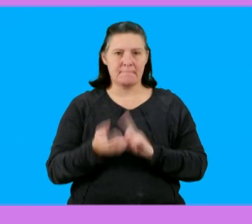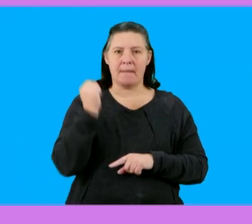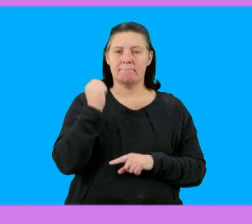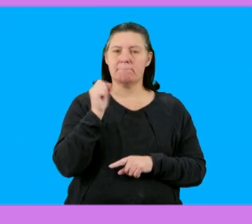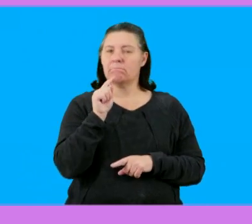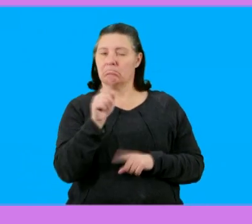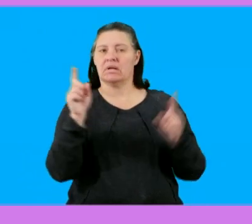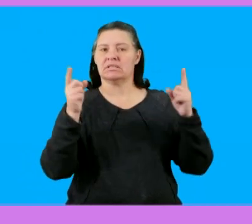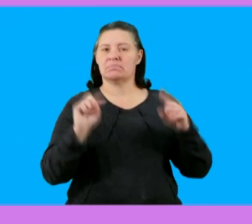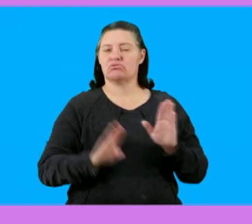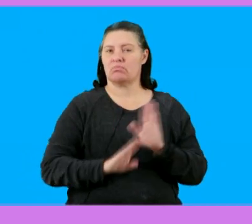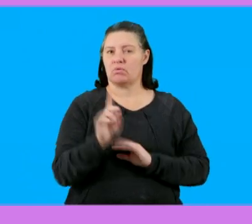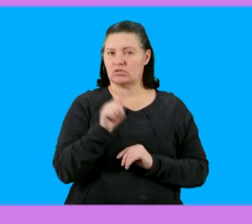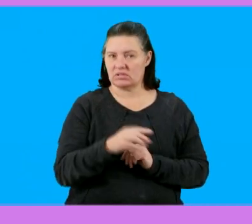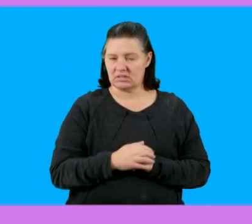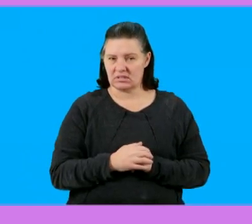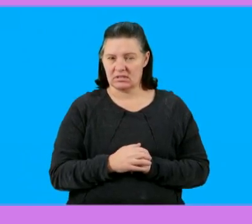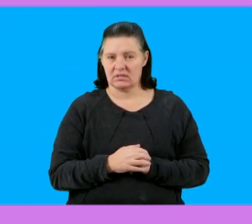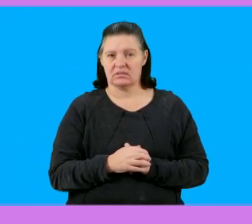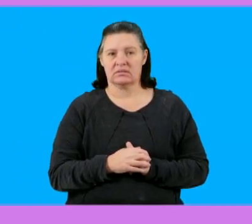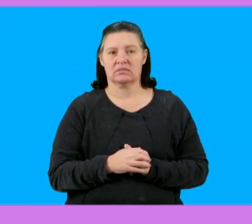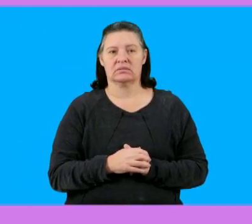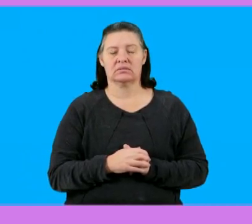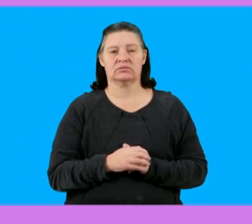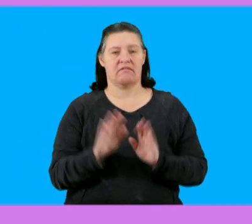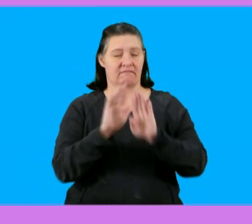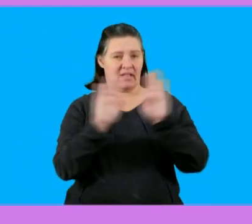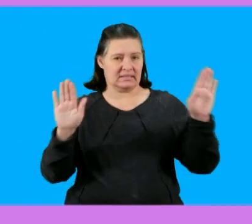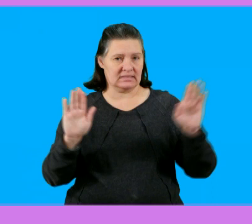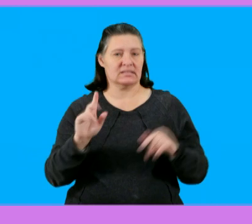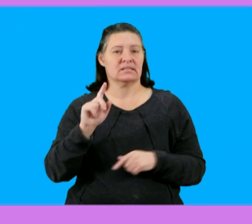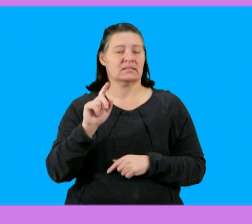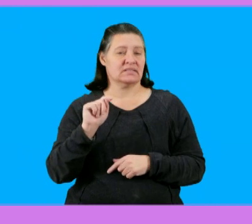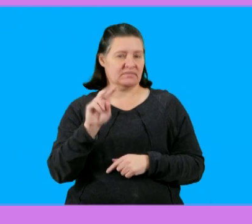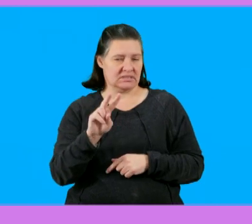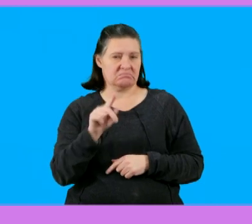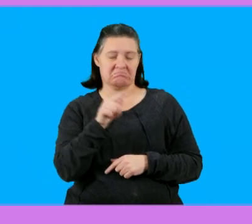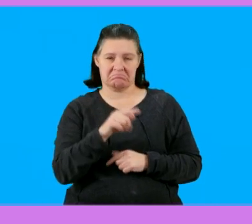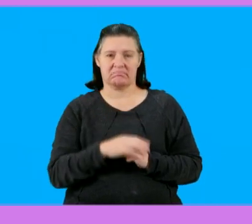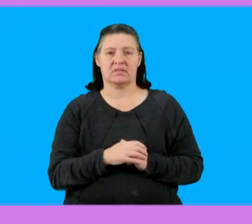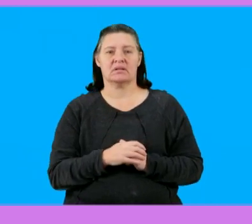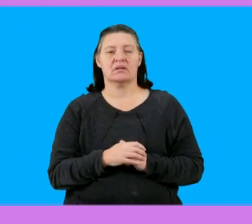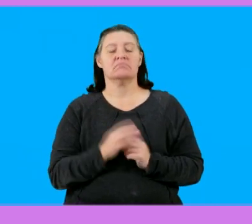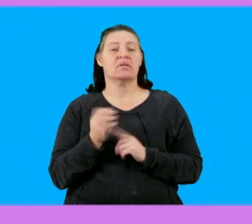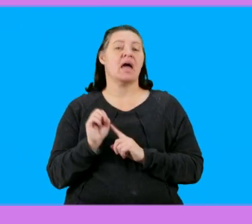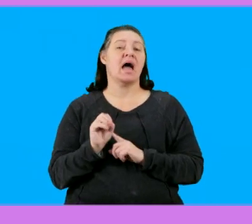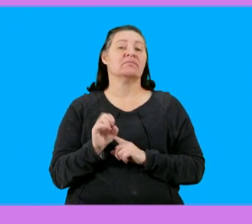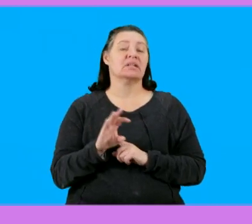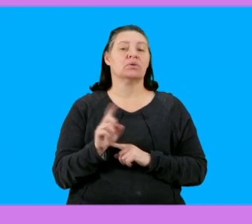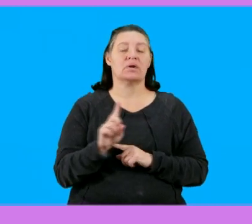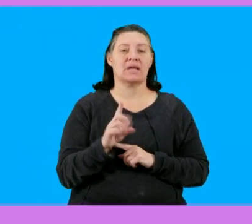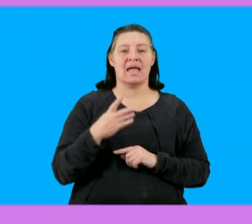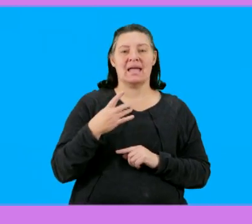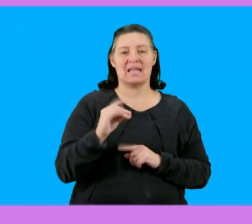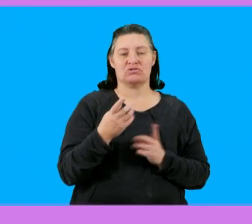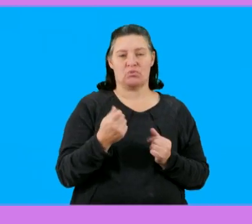came across the following special promotion. Alright, so there's the flat-screen TV he's interested in, and it's advertised